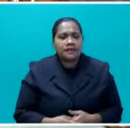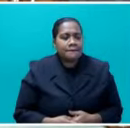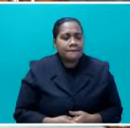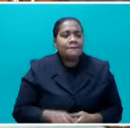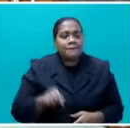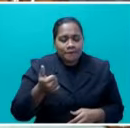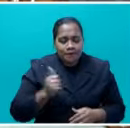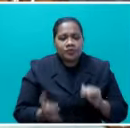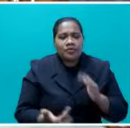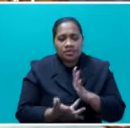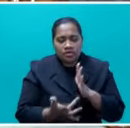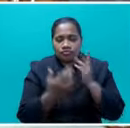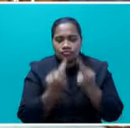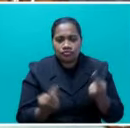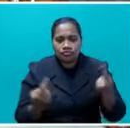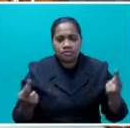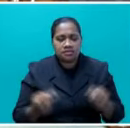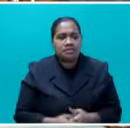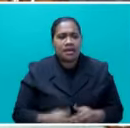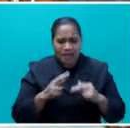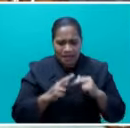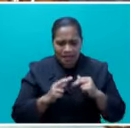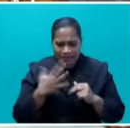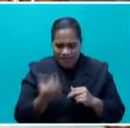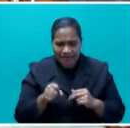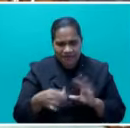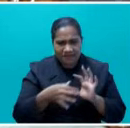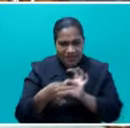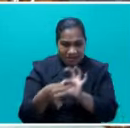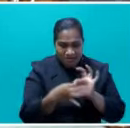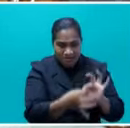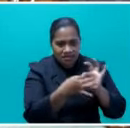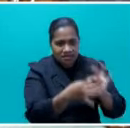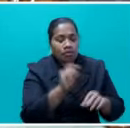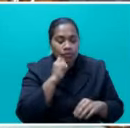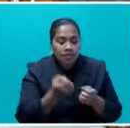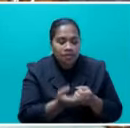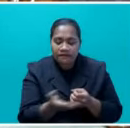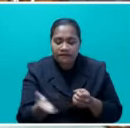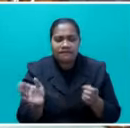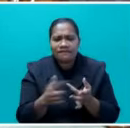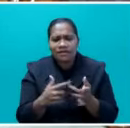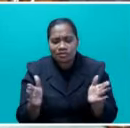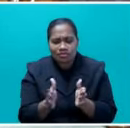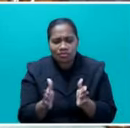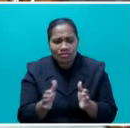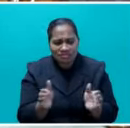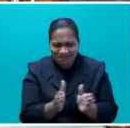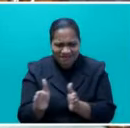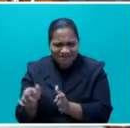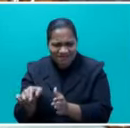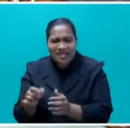resources. By building a common shared network, we'll give other smaller broadcasters, such as community and faith-based